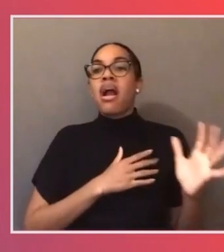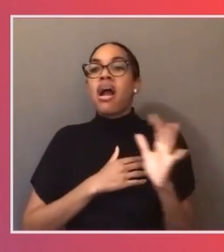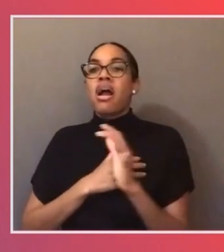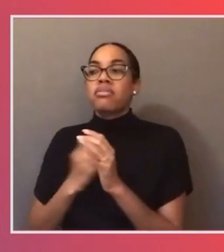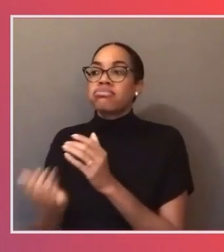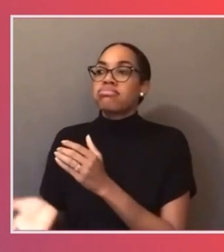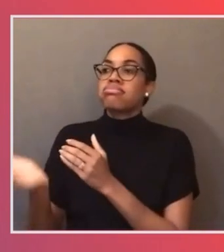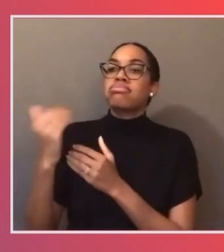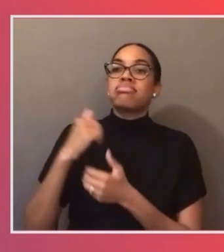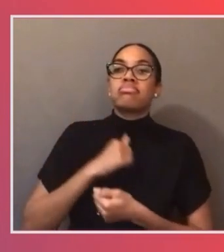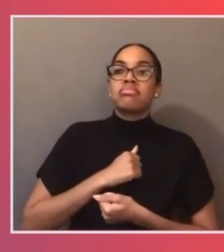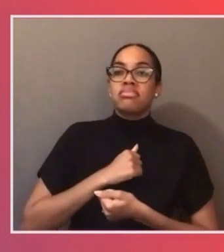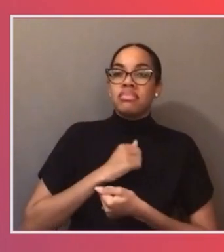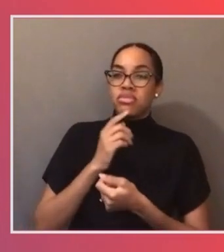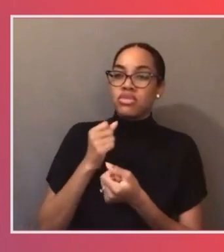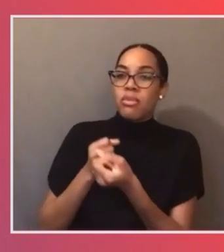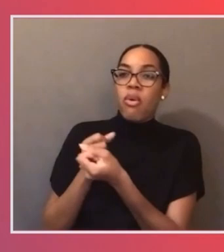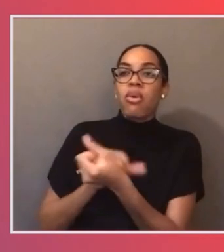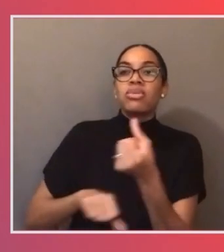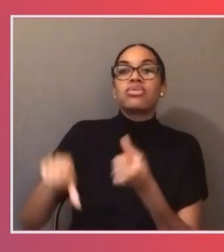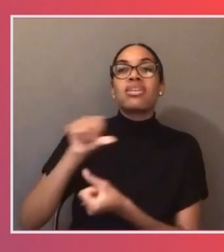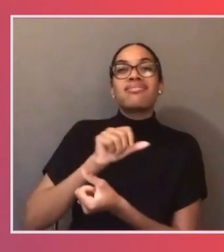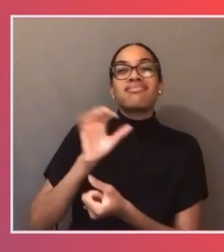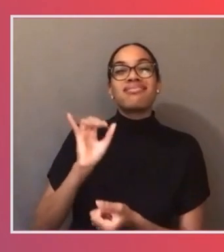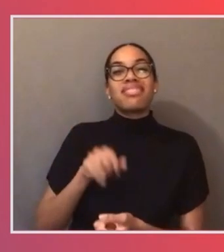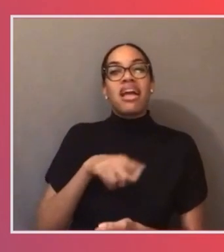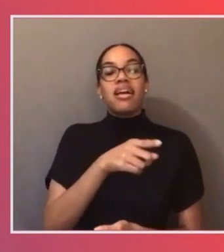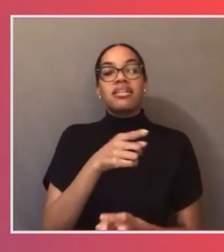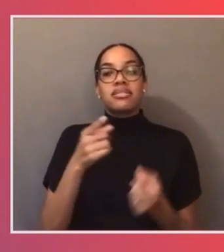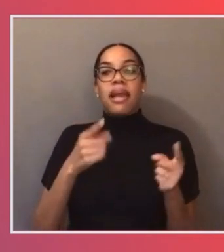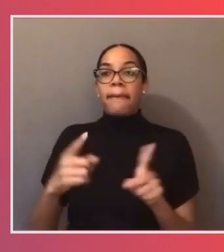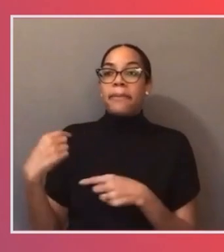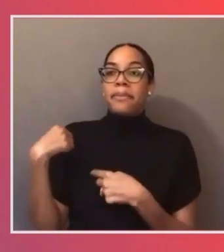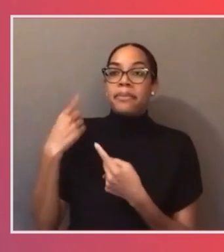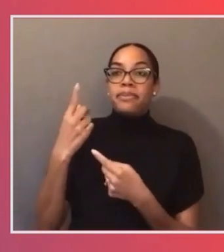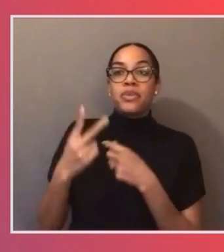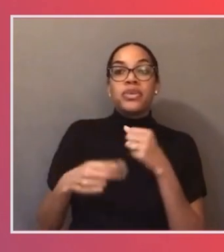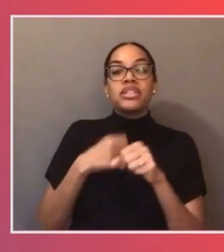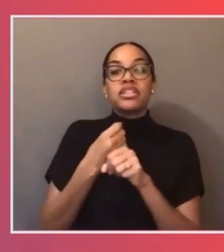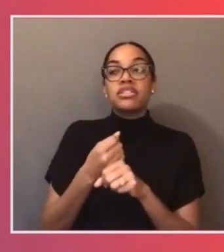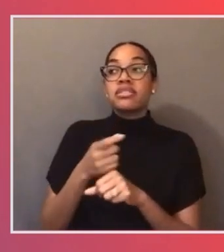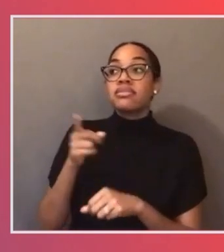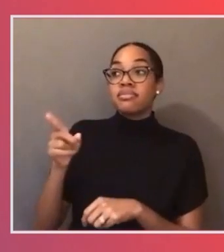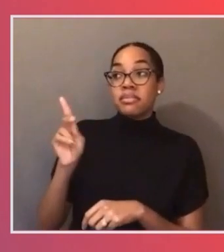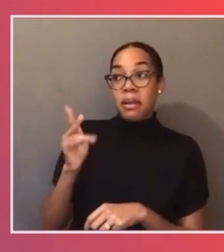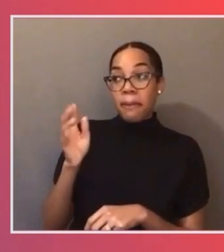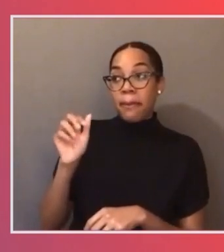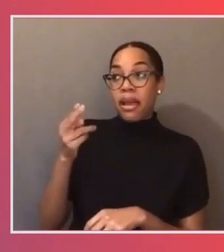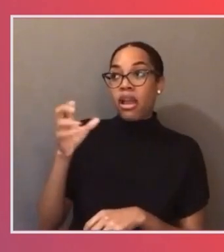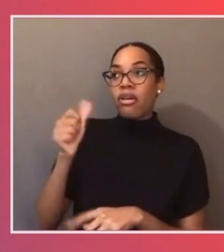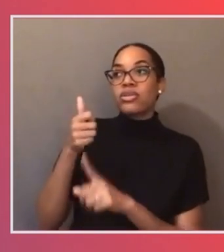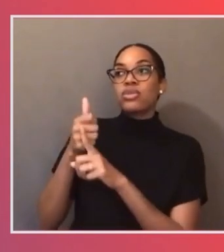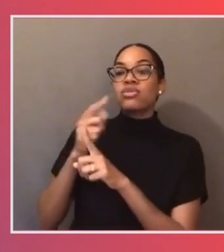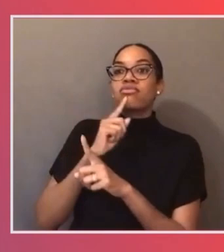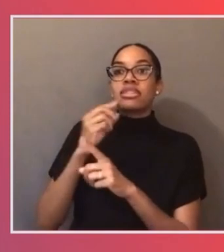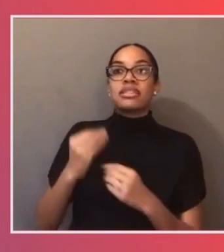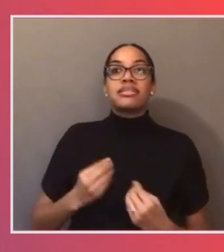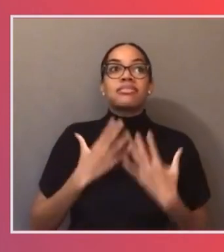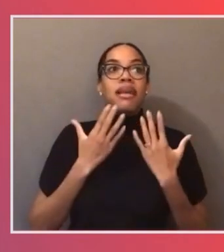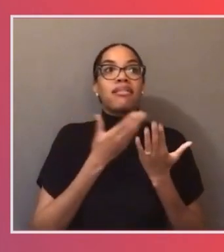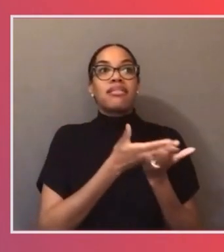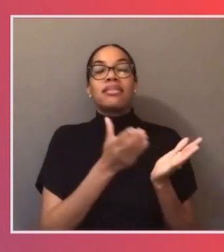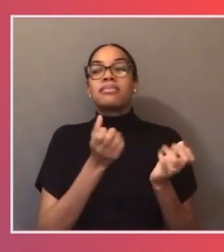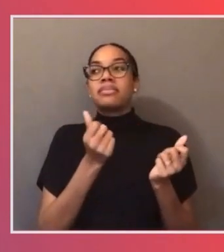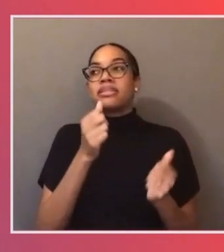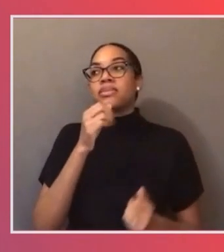so inspiring for younger women. And actually, I do have a question for you. I know it's not on the script, so please forgive me. What message